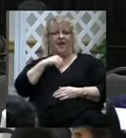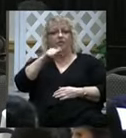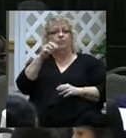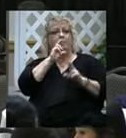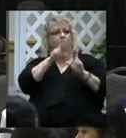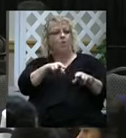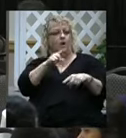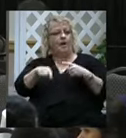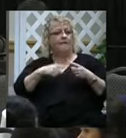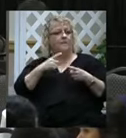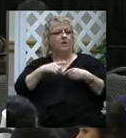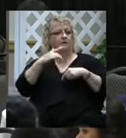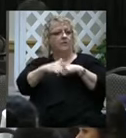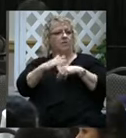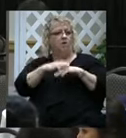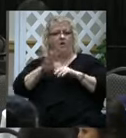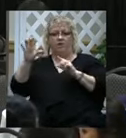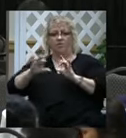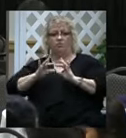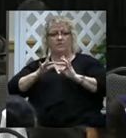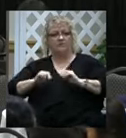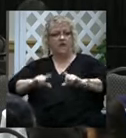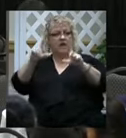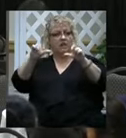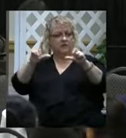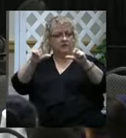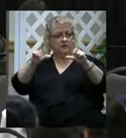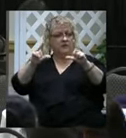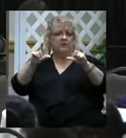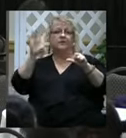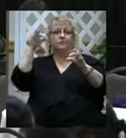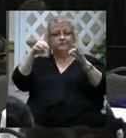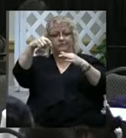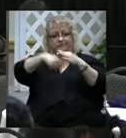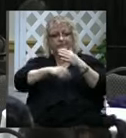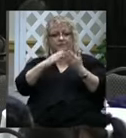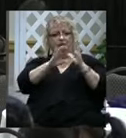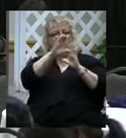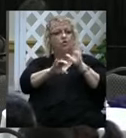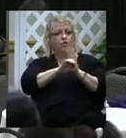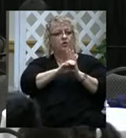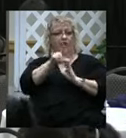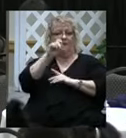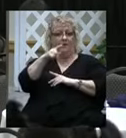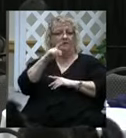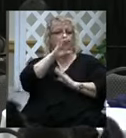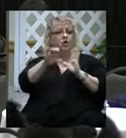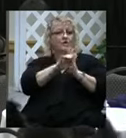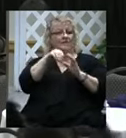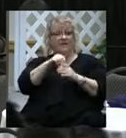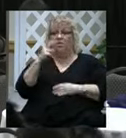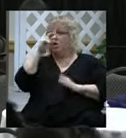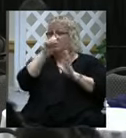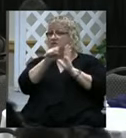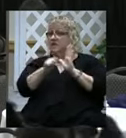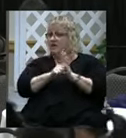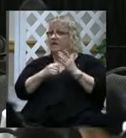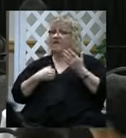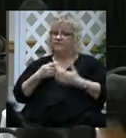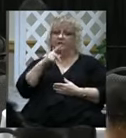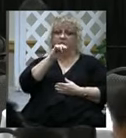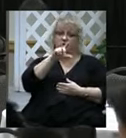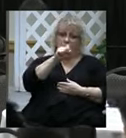report that's available on their website, which explains some of the characteristics, the LAP characteristics in the state. So there are tools. A